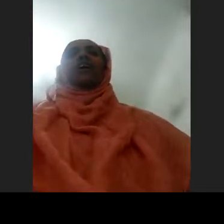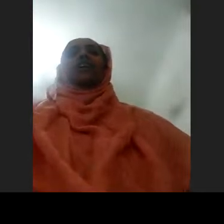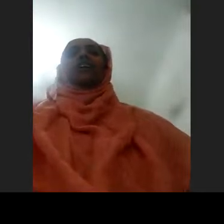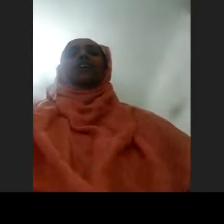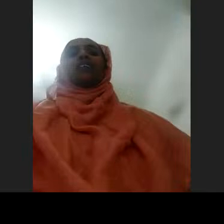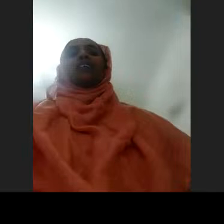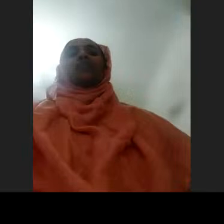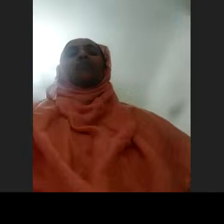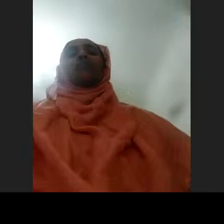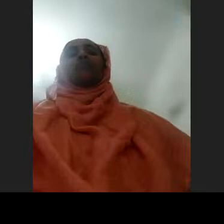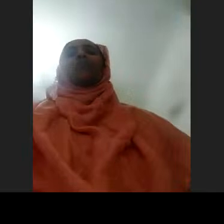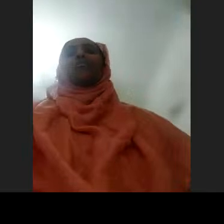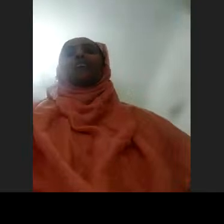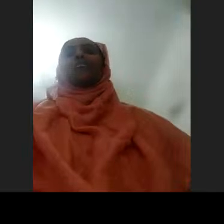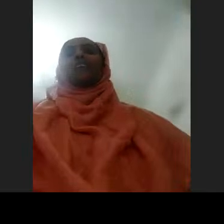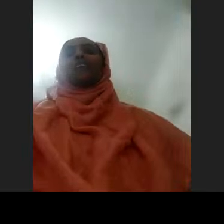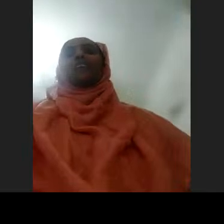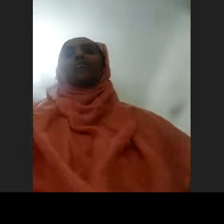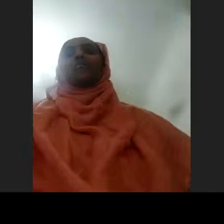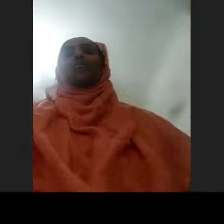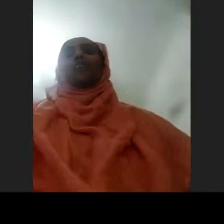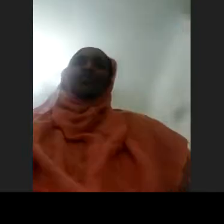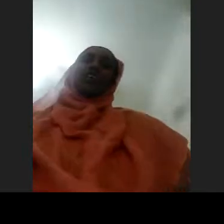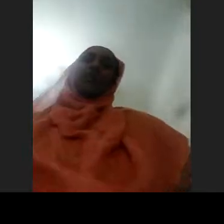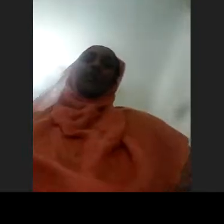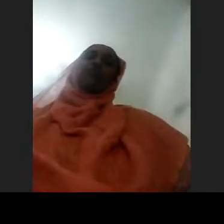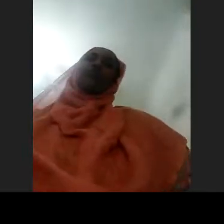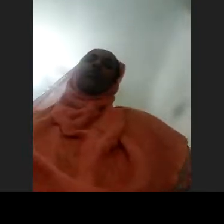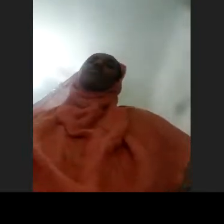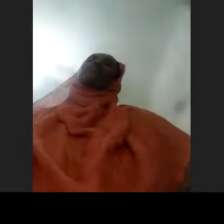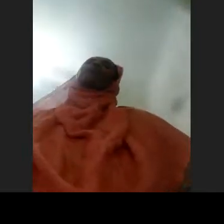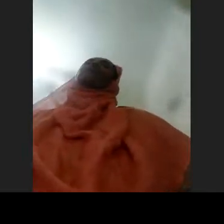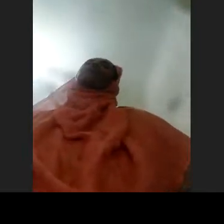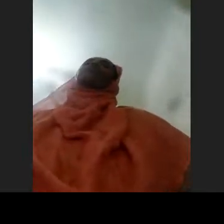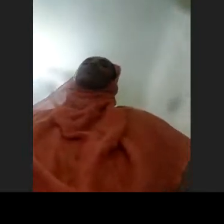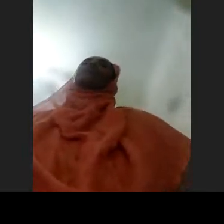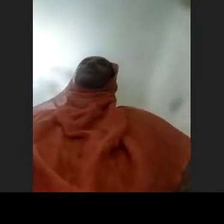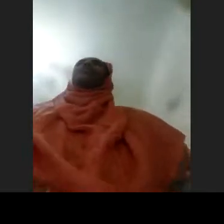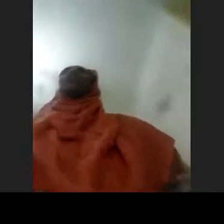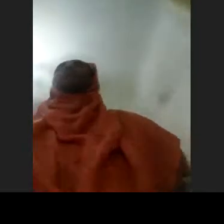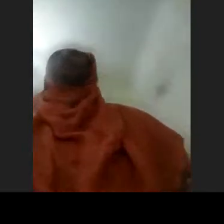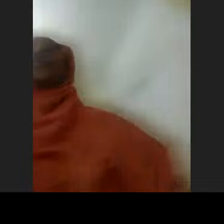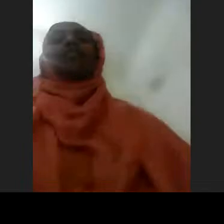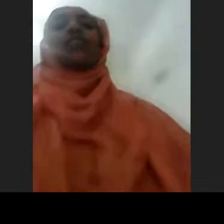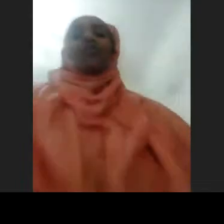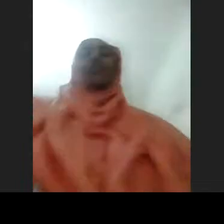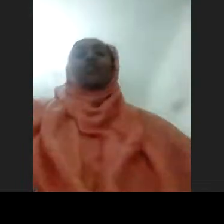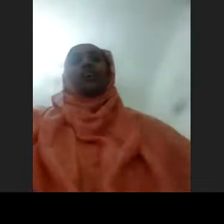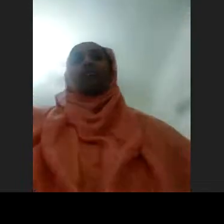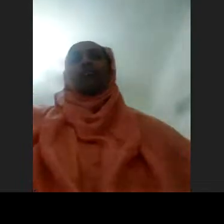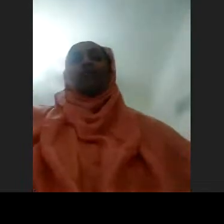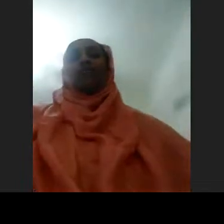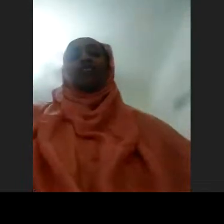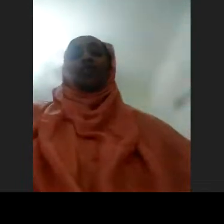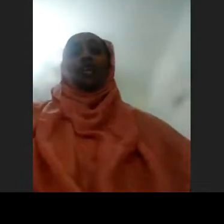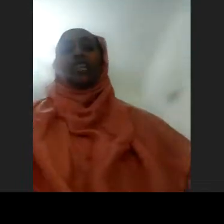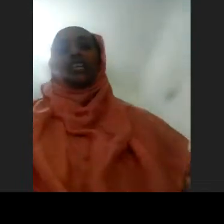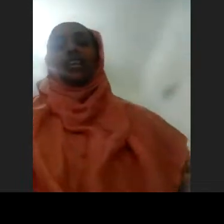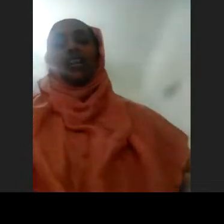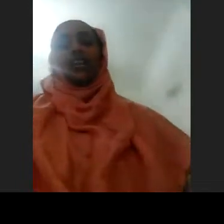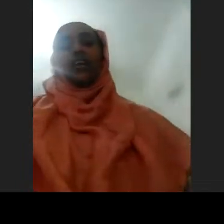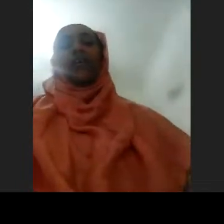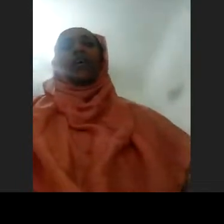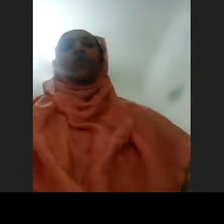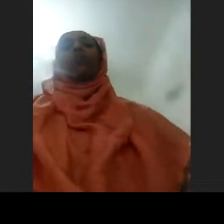And Grace, my plea is for the HR professionals here who are influencers. When we start administering those surveys and